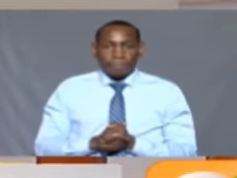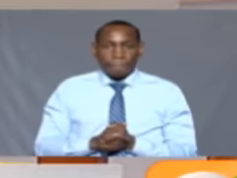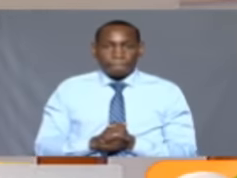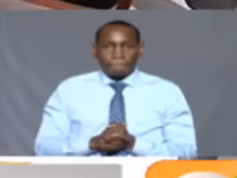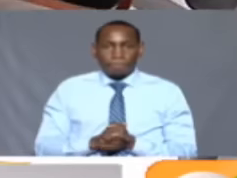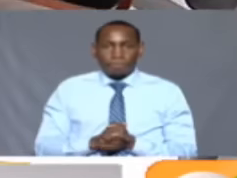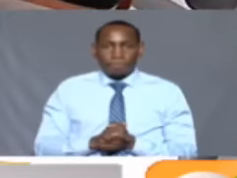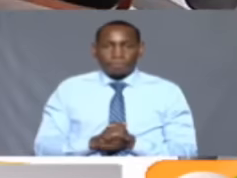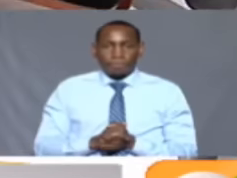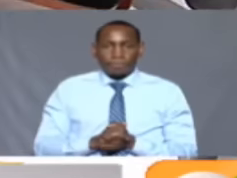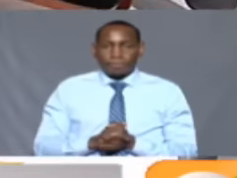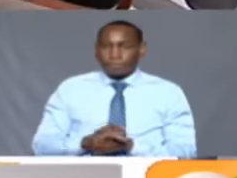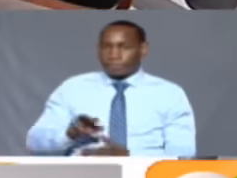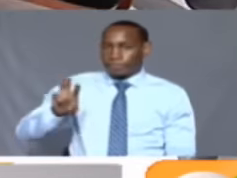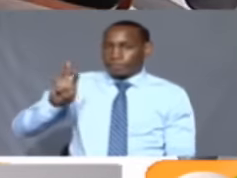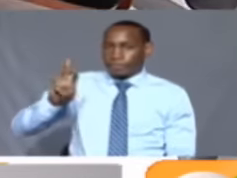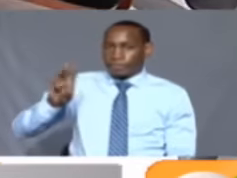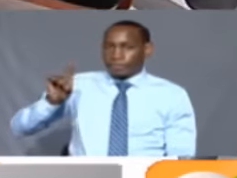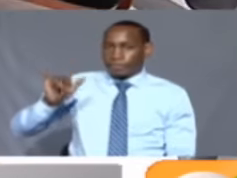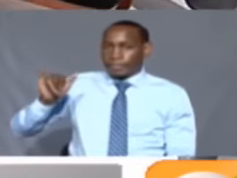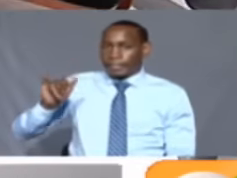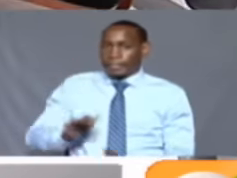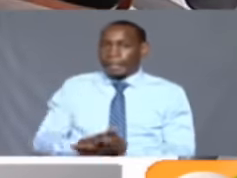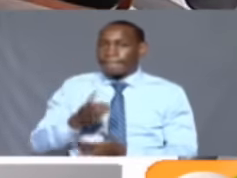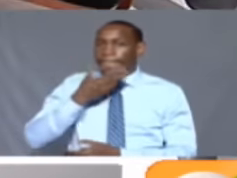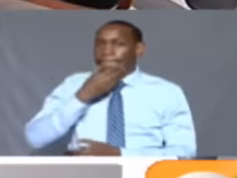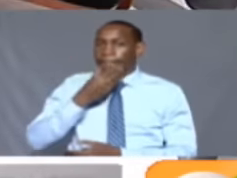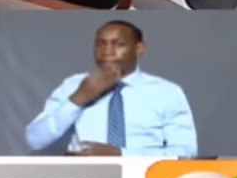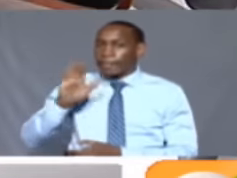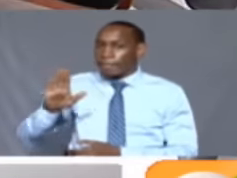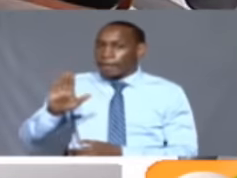So sad. Wendy? Yes. About your dad?